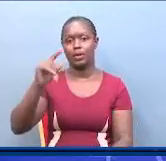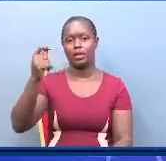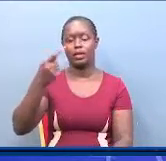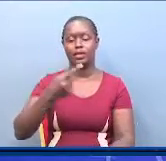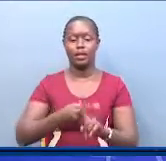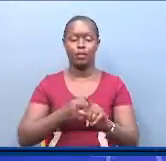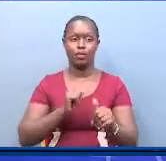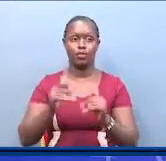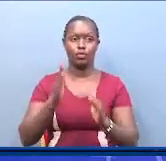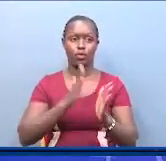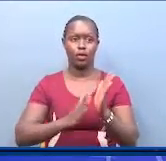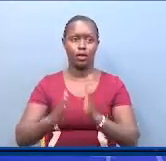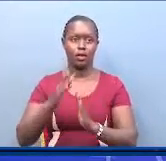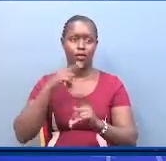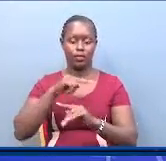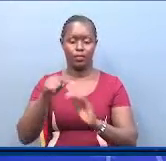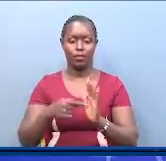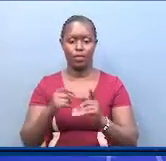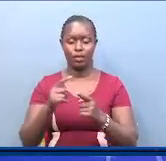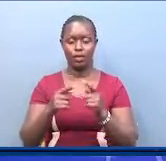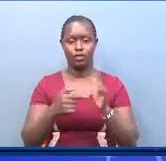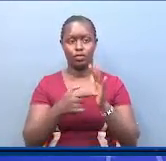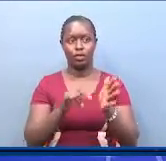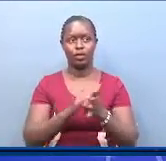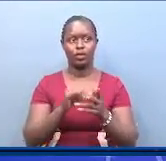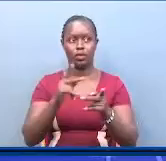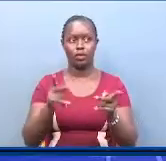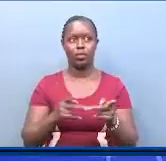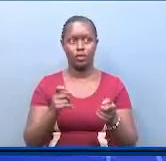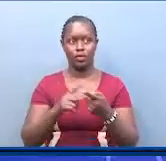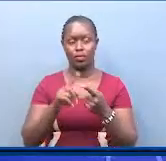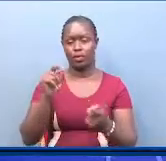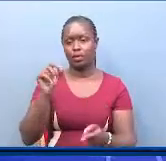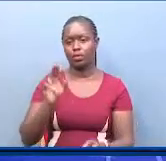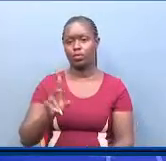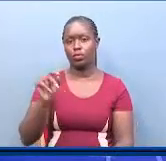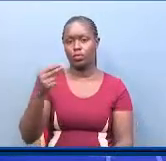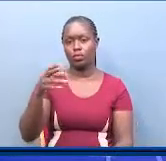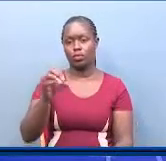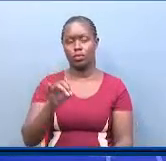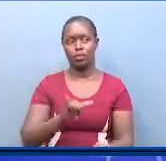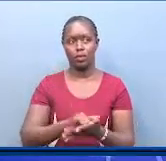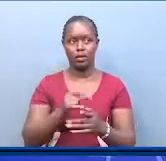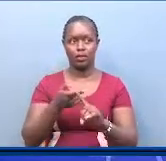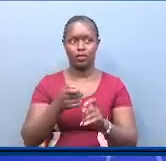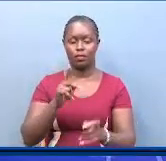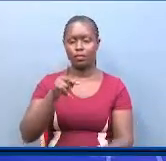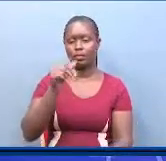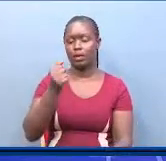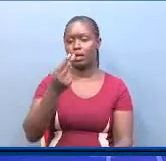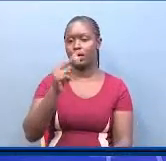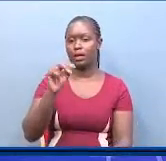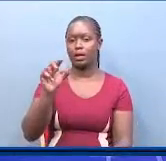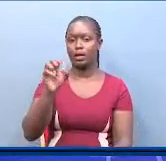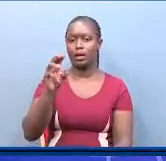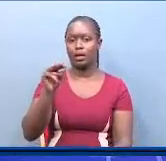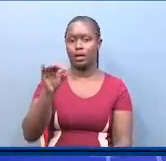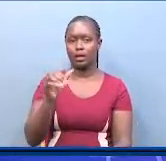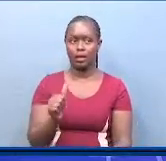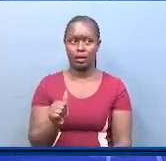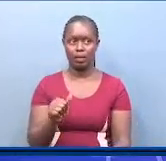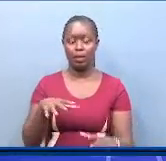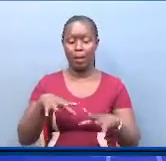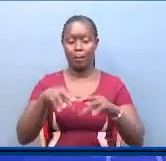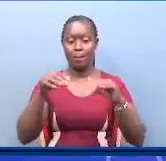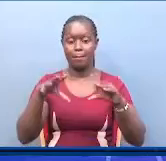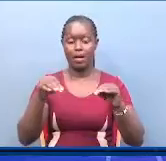were organizing for this show, I was in a place called Tudo, the farthest of Kagema constituency, very cold and very muddy at the moment.